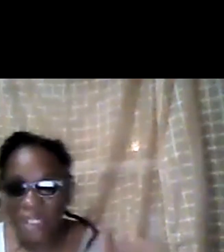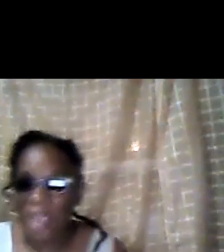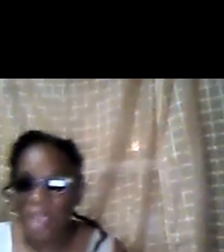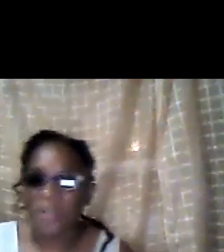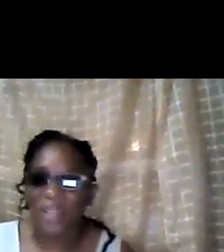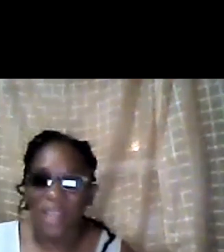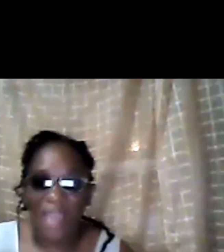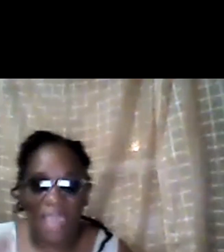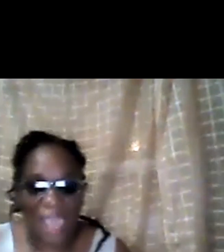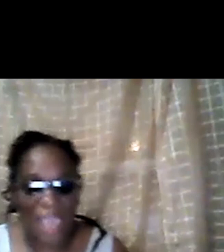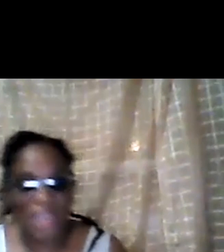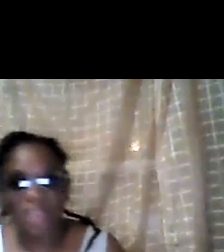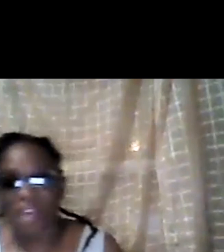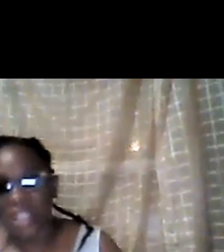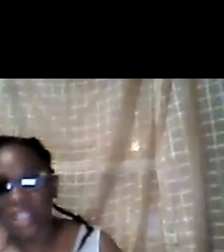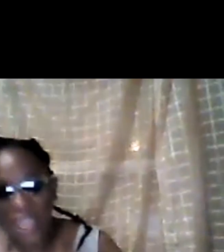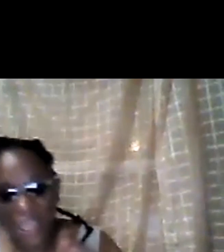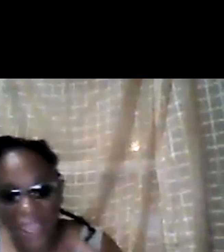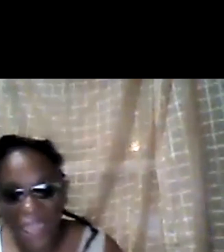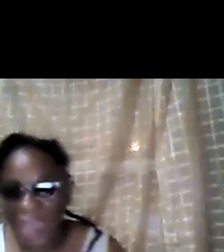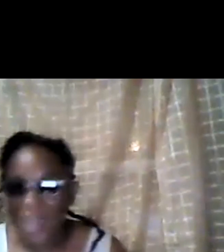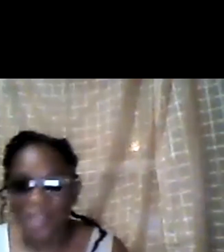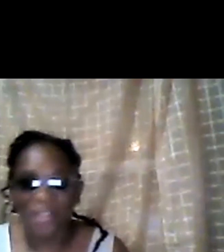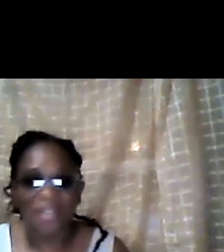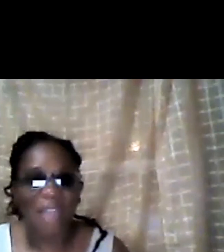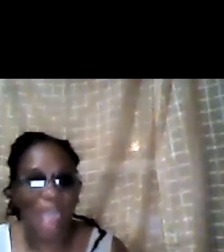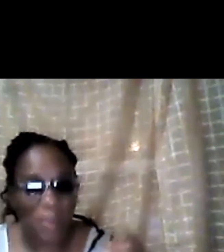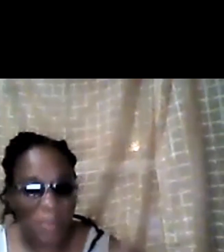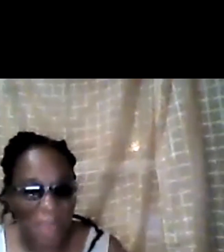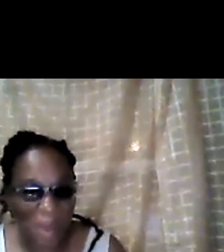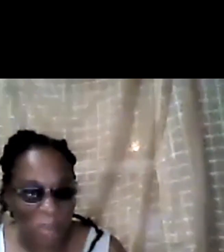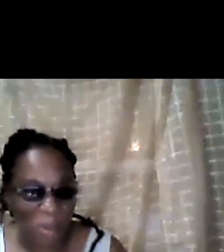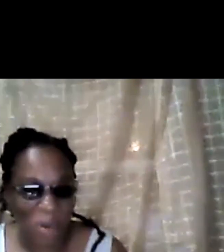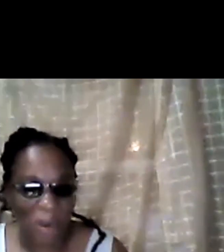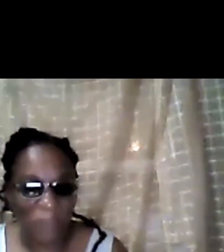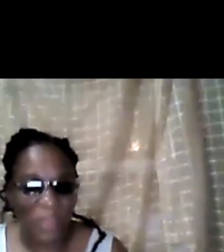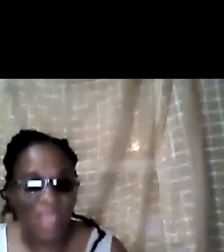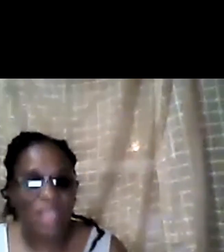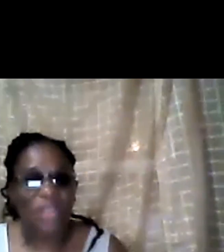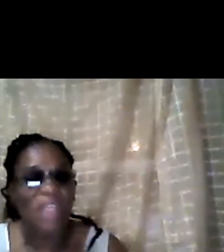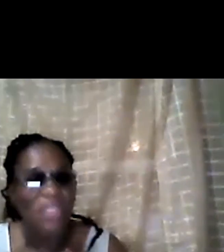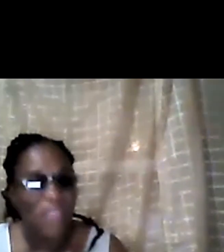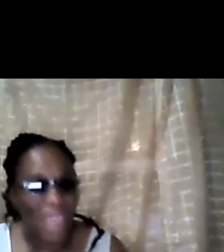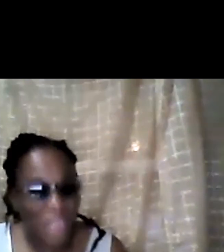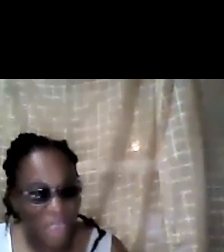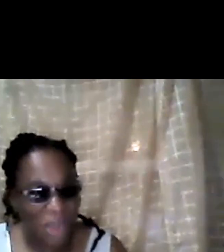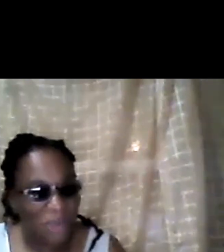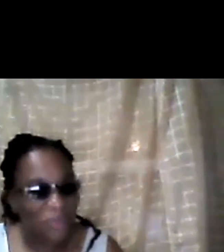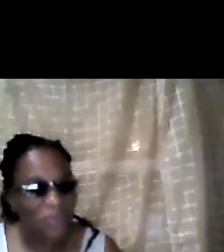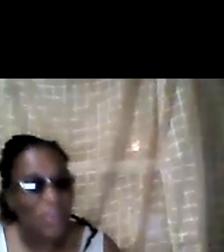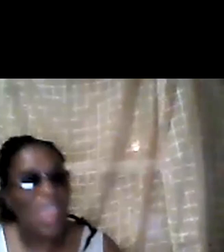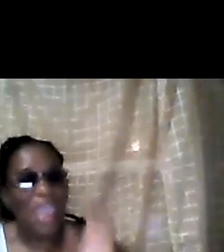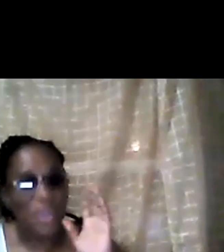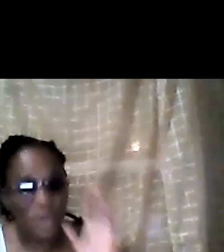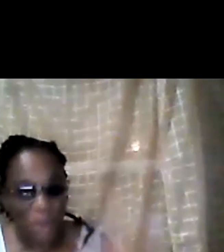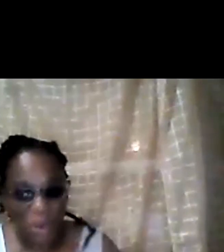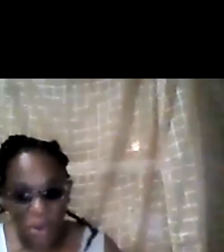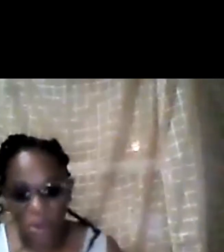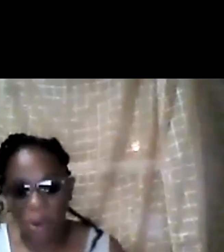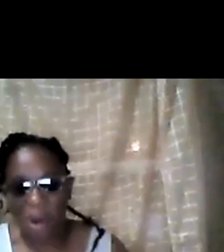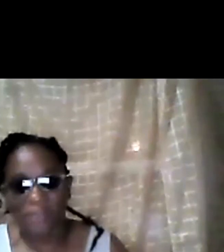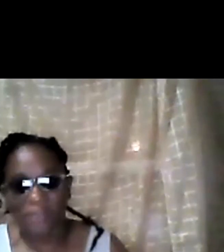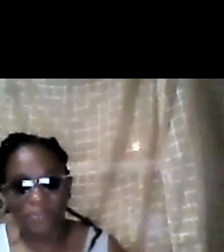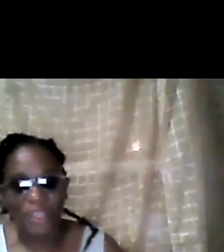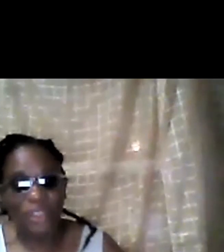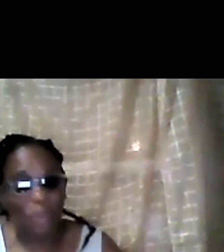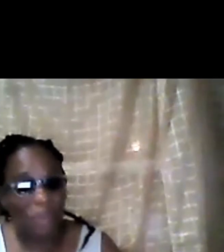Their tips, interest, guidance, and many more. So I thank you, and you know who you